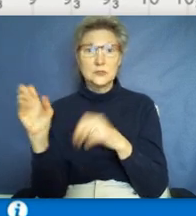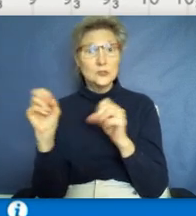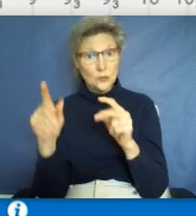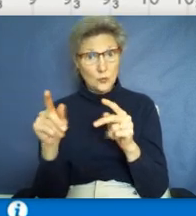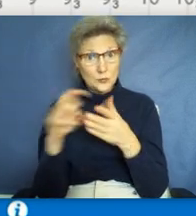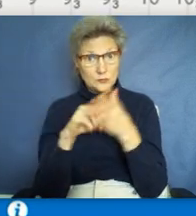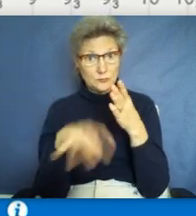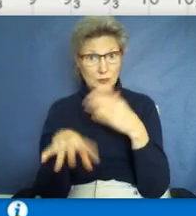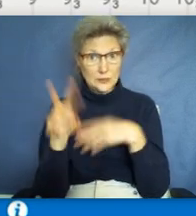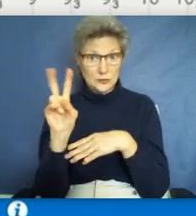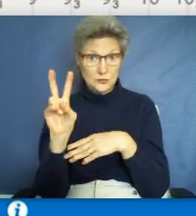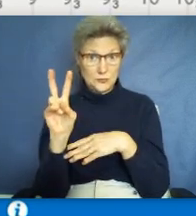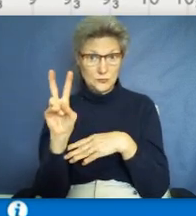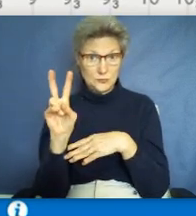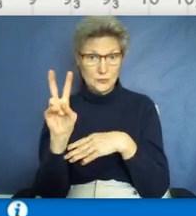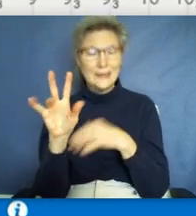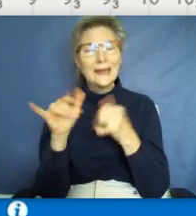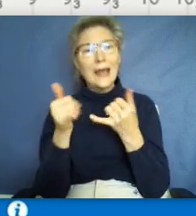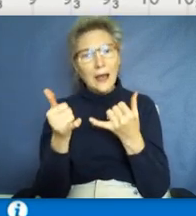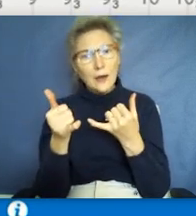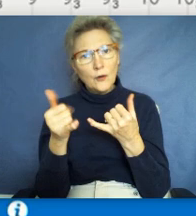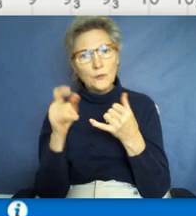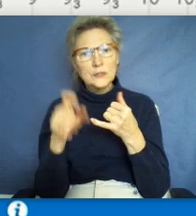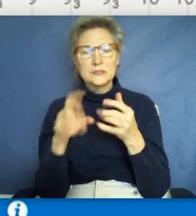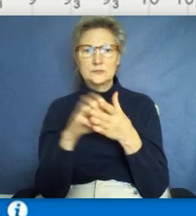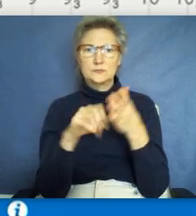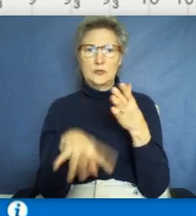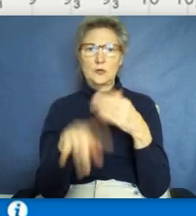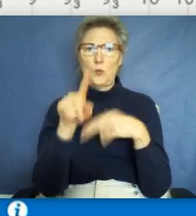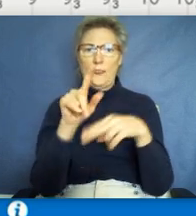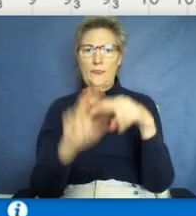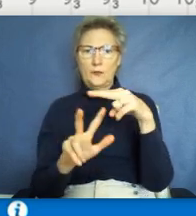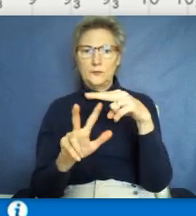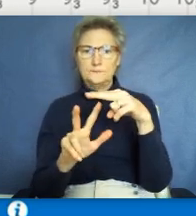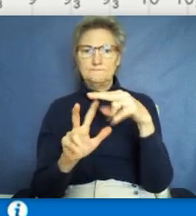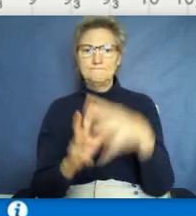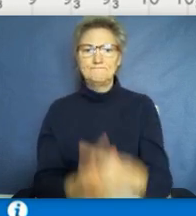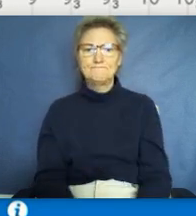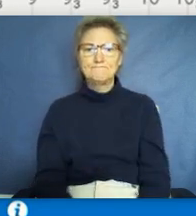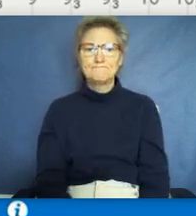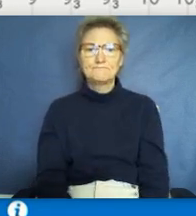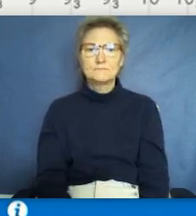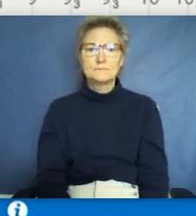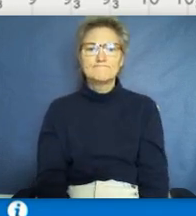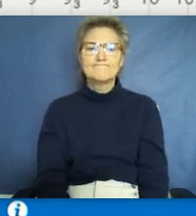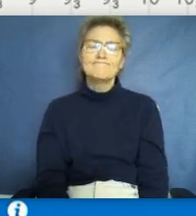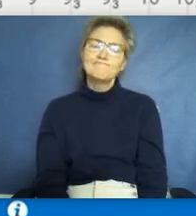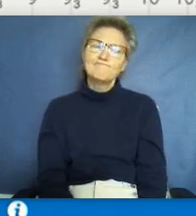we subtracted 2. Now we need to subtract 1/3.